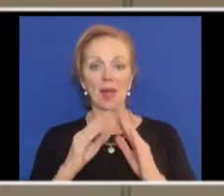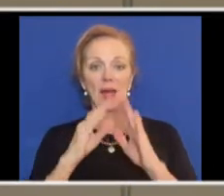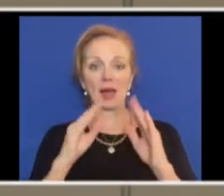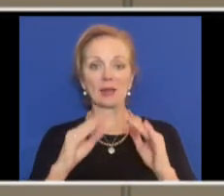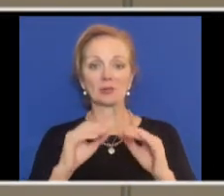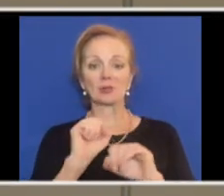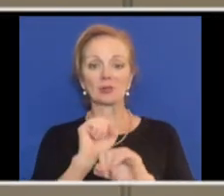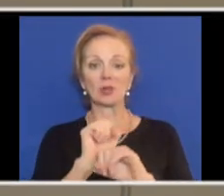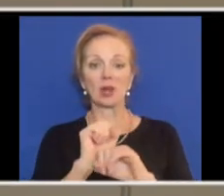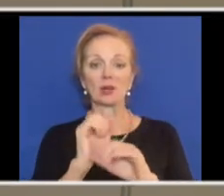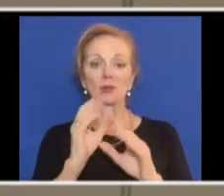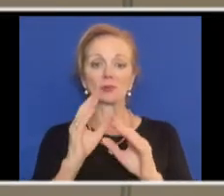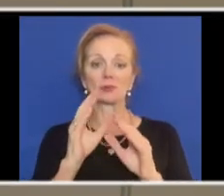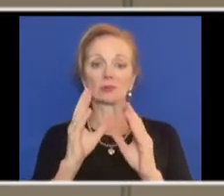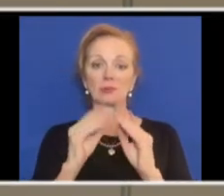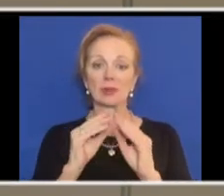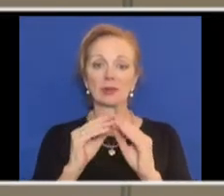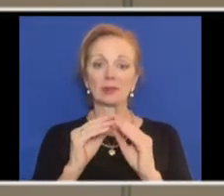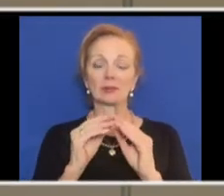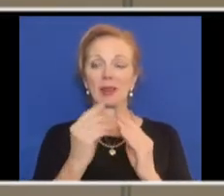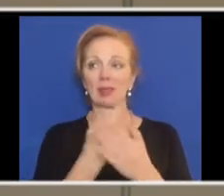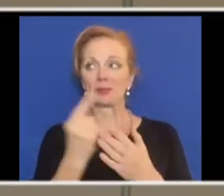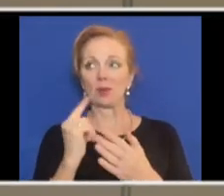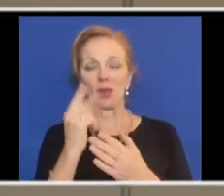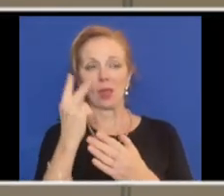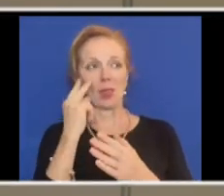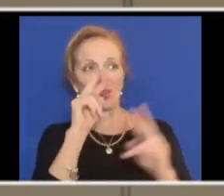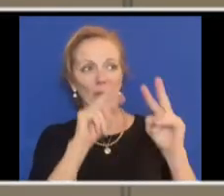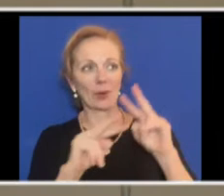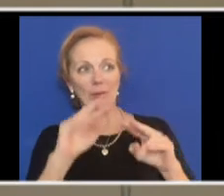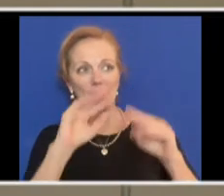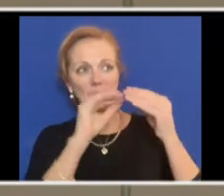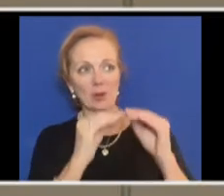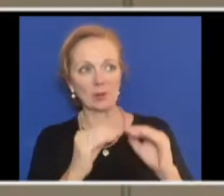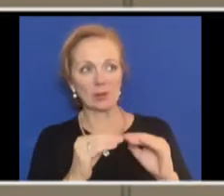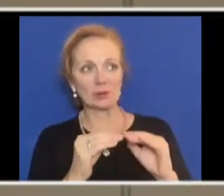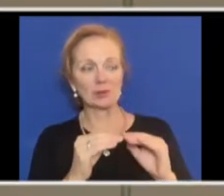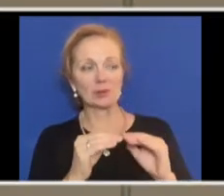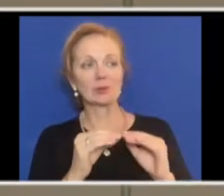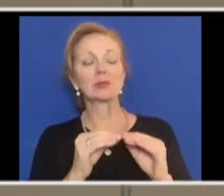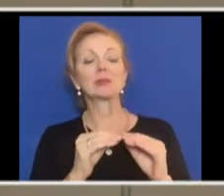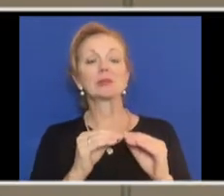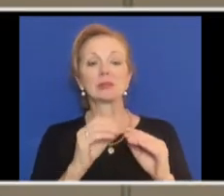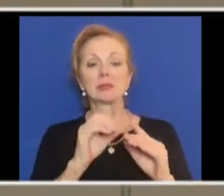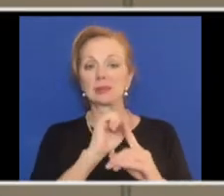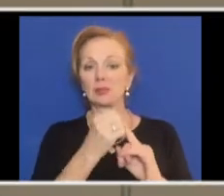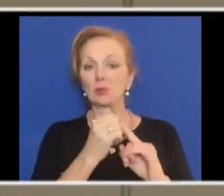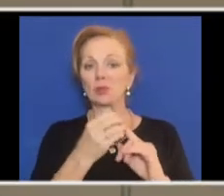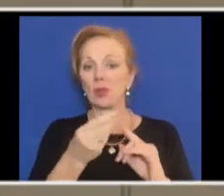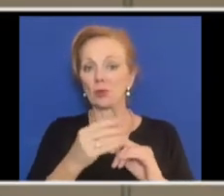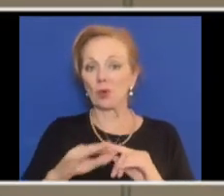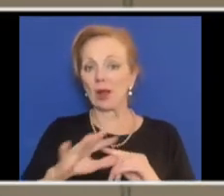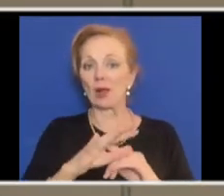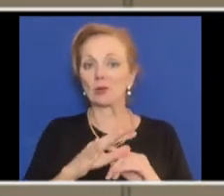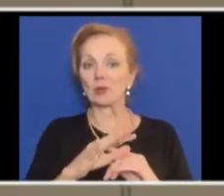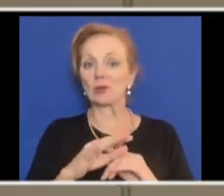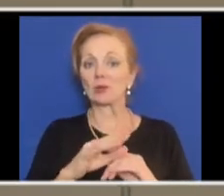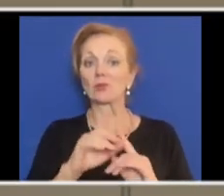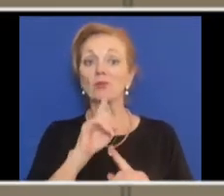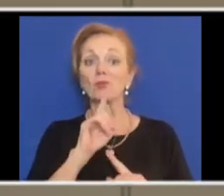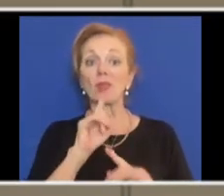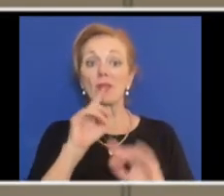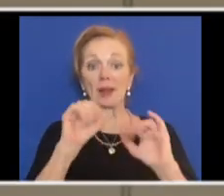to look at the data what is the condition on the ground what is the reality of what we can